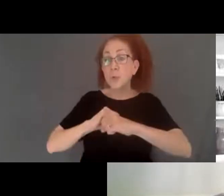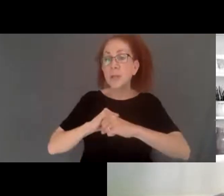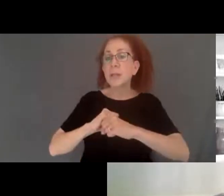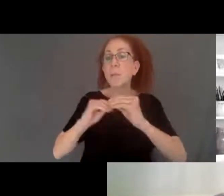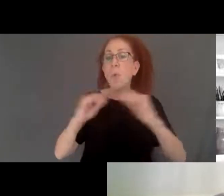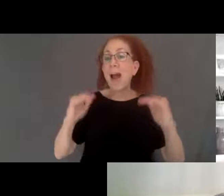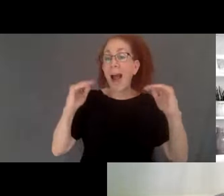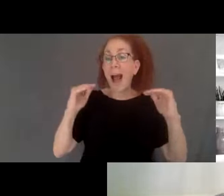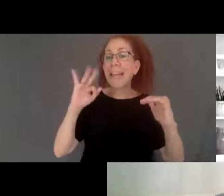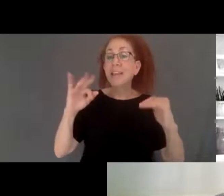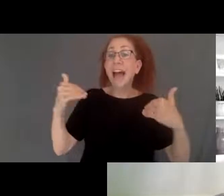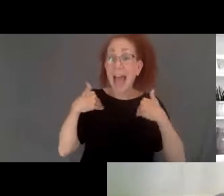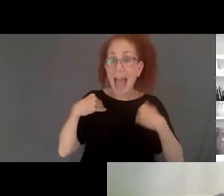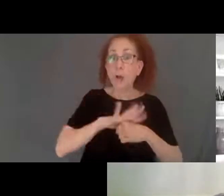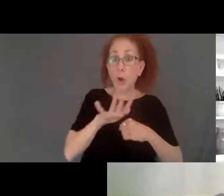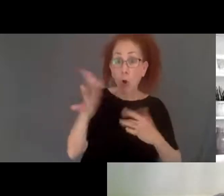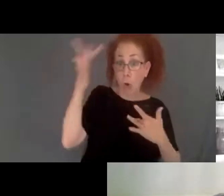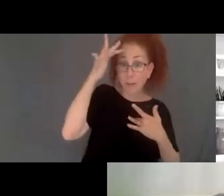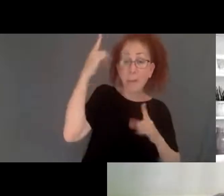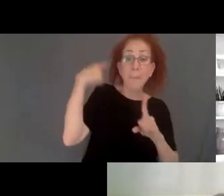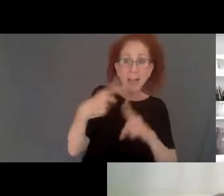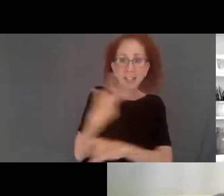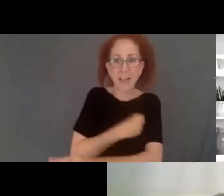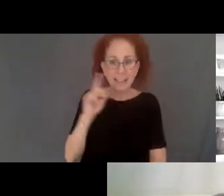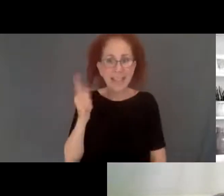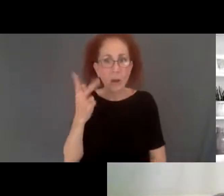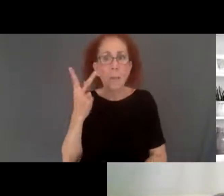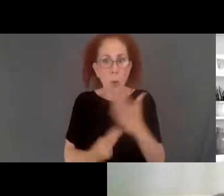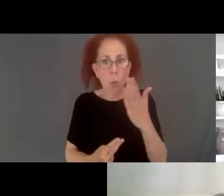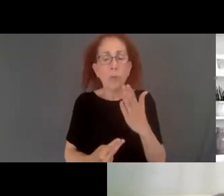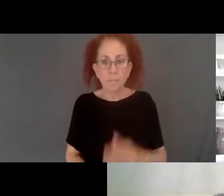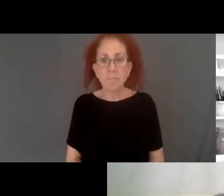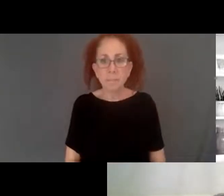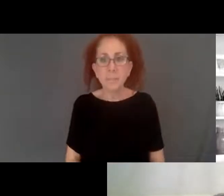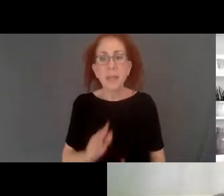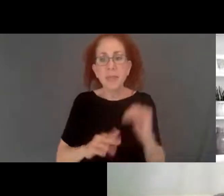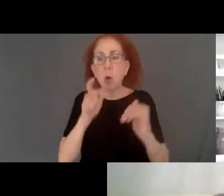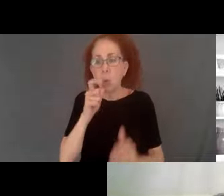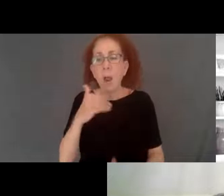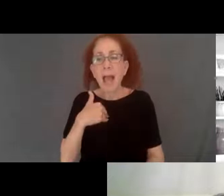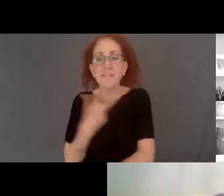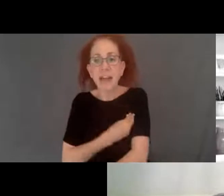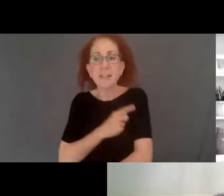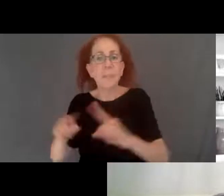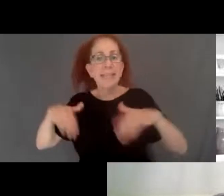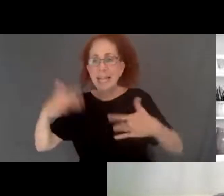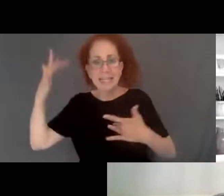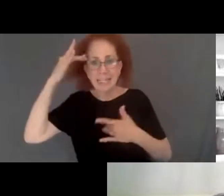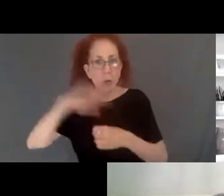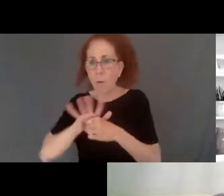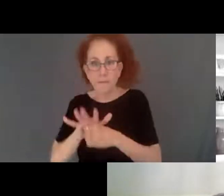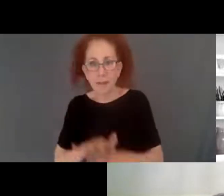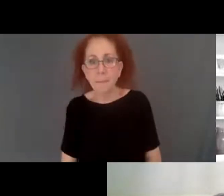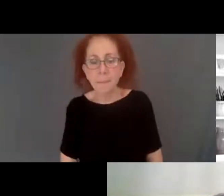had COVID and then had the vaccine than were in people who had the vaccine without previously having